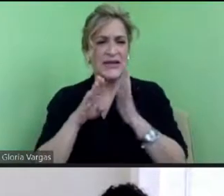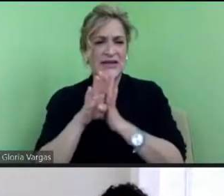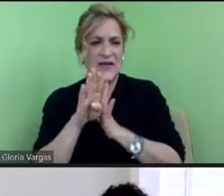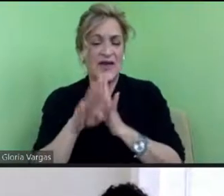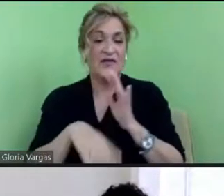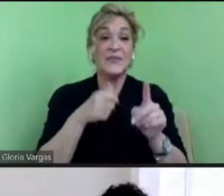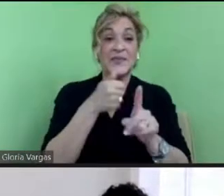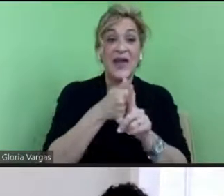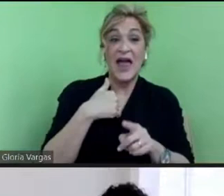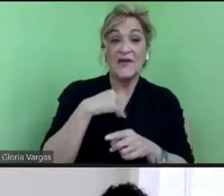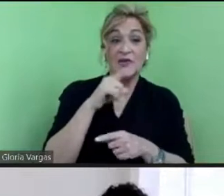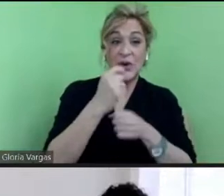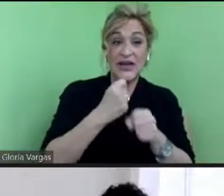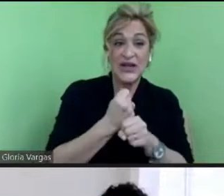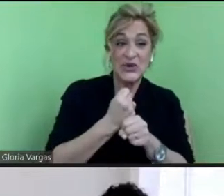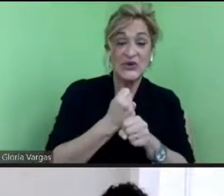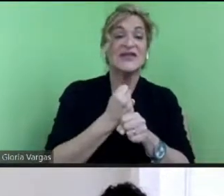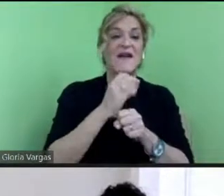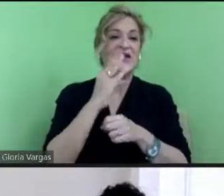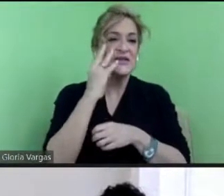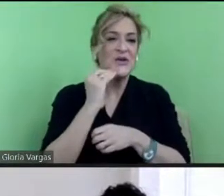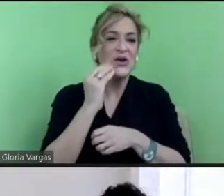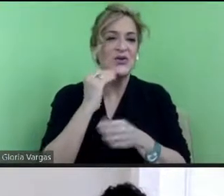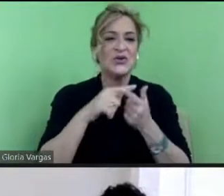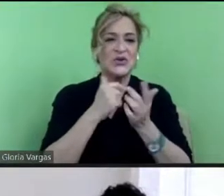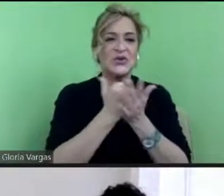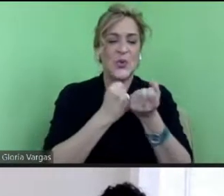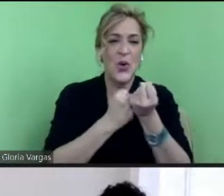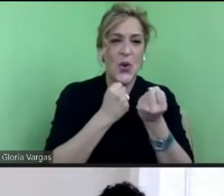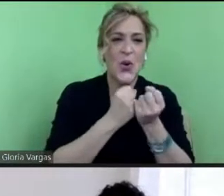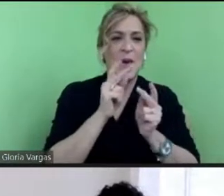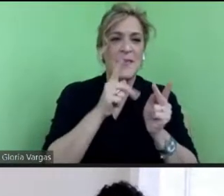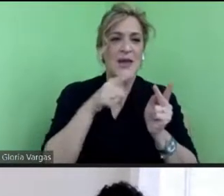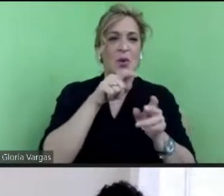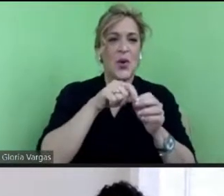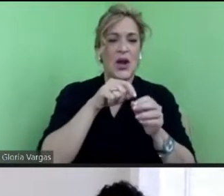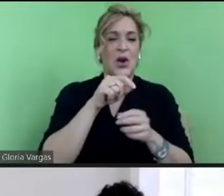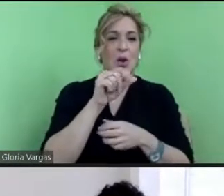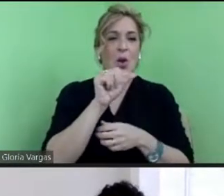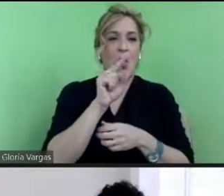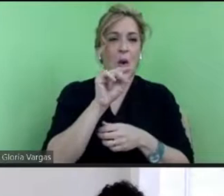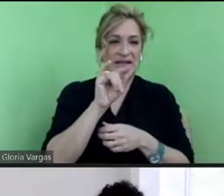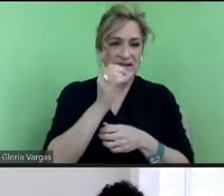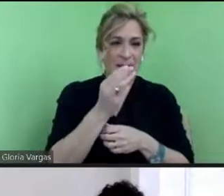supporting individuals with autism of all ages in home and community settings.